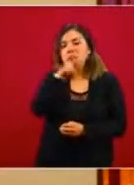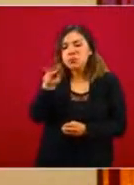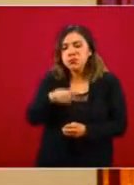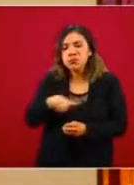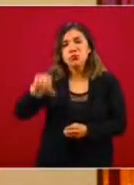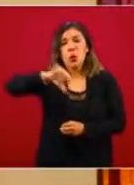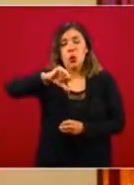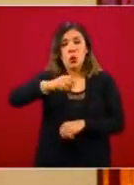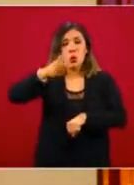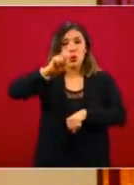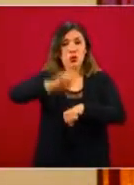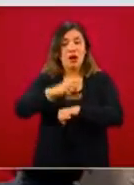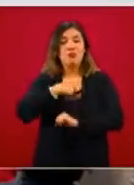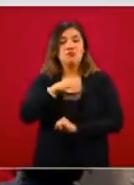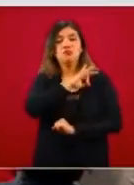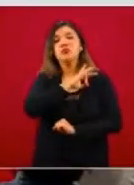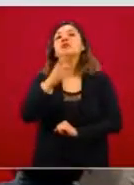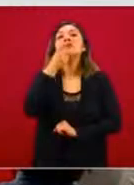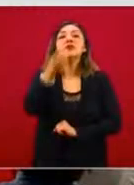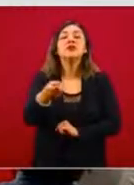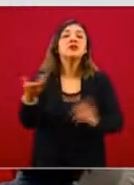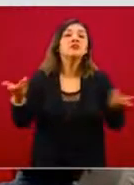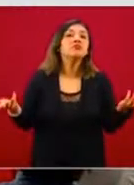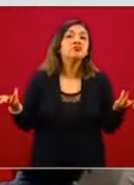say today